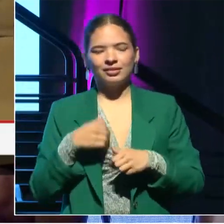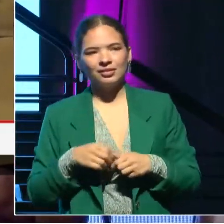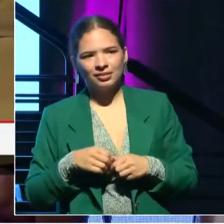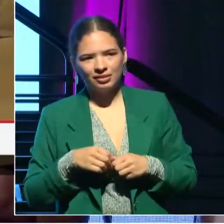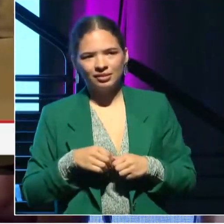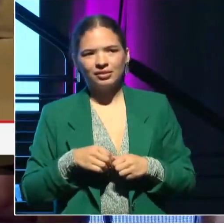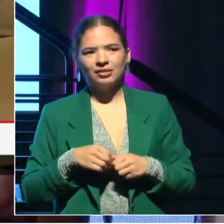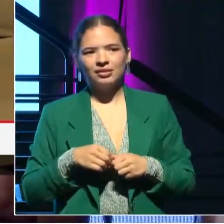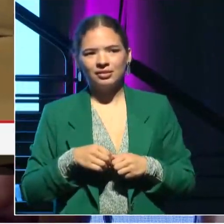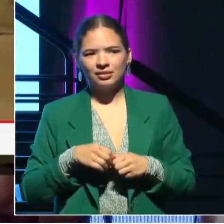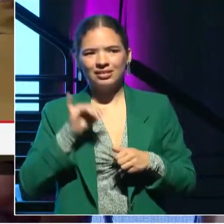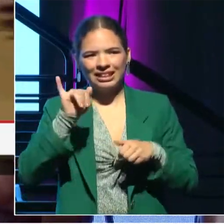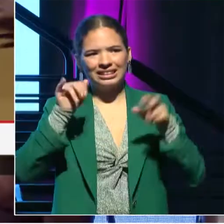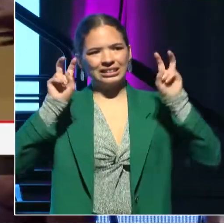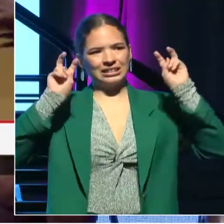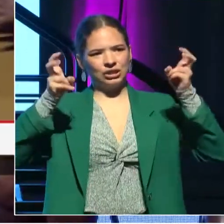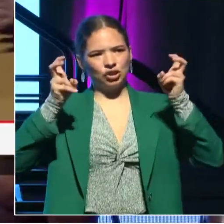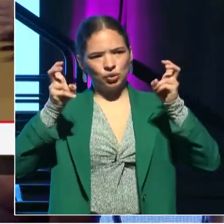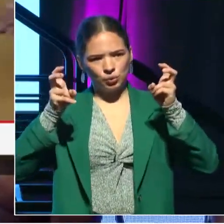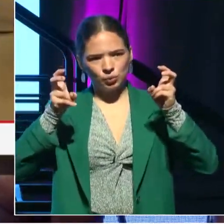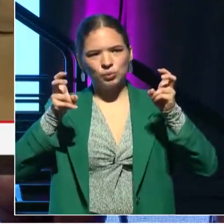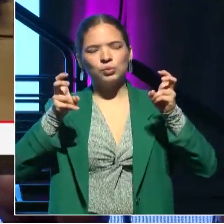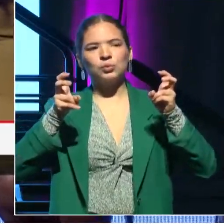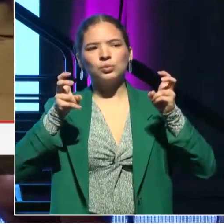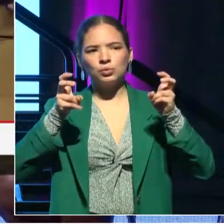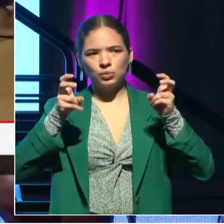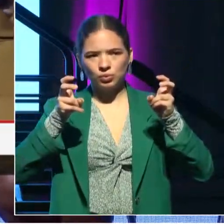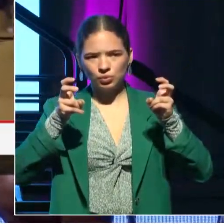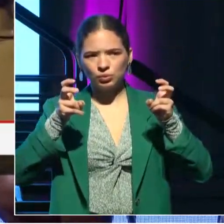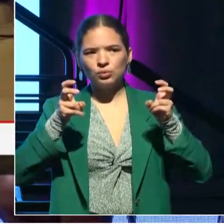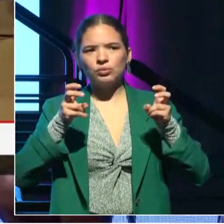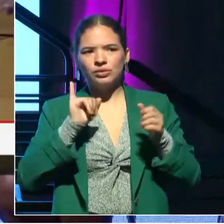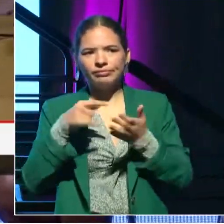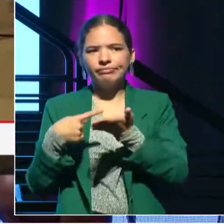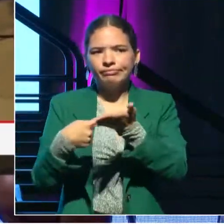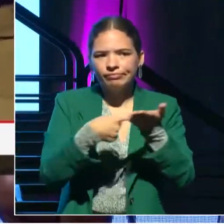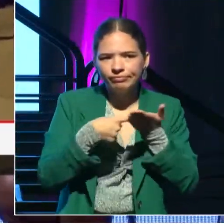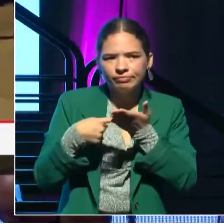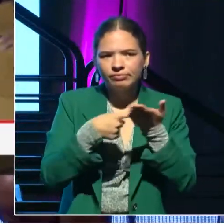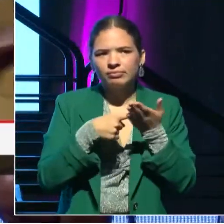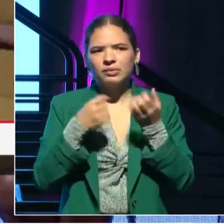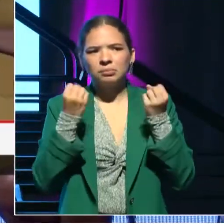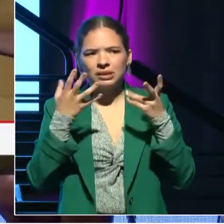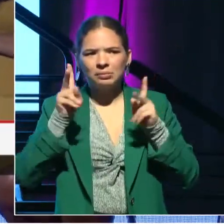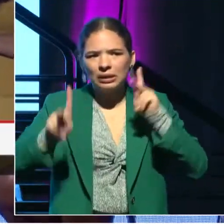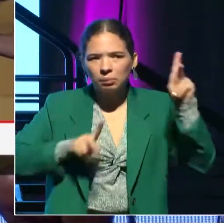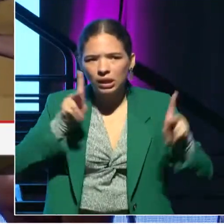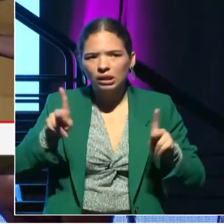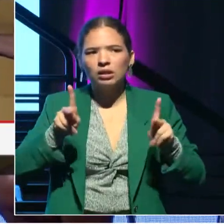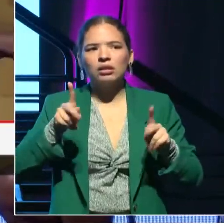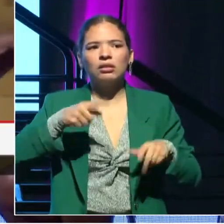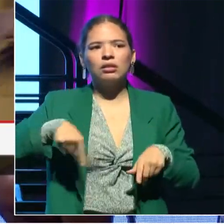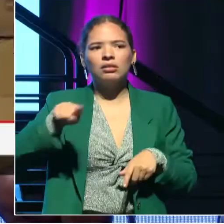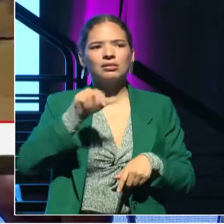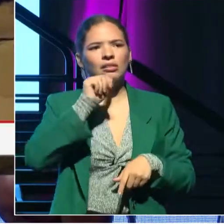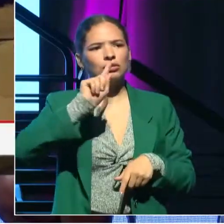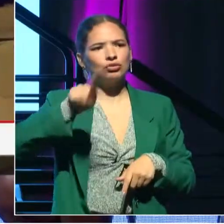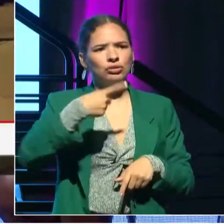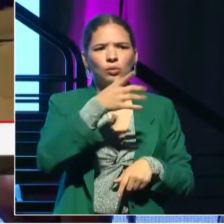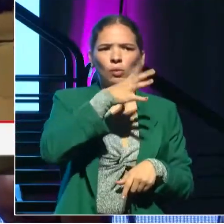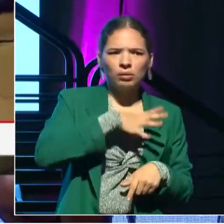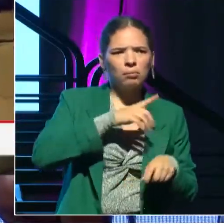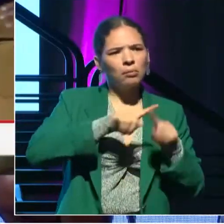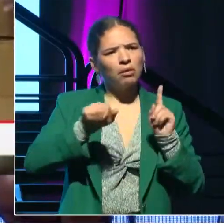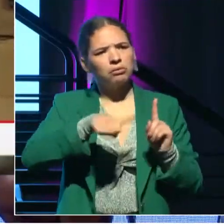the topic is top of mind for a lot of people, not just women. They're top of mind for policymakers, they're top of mind